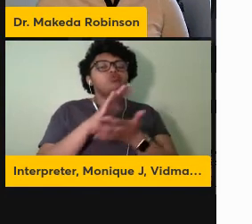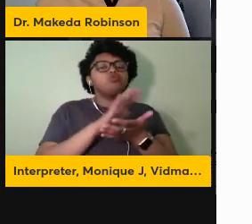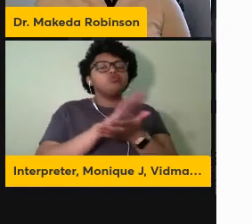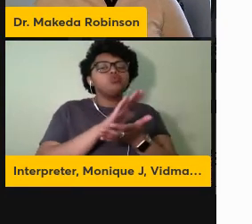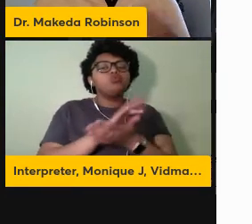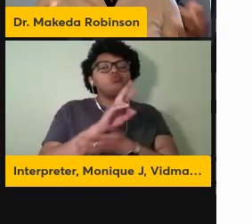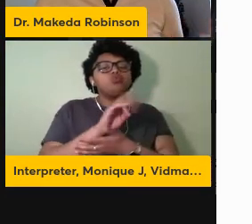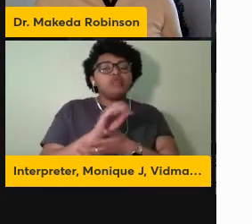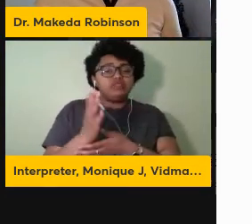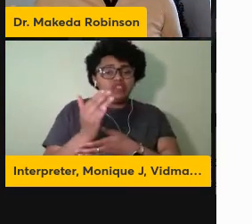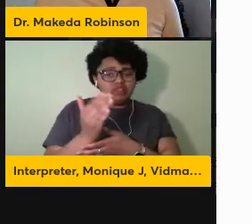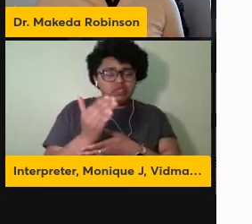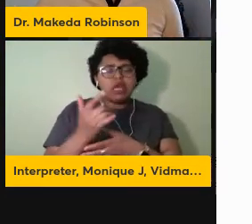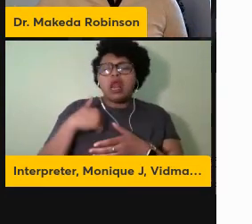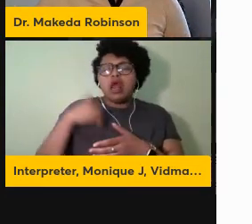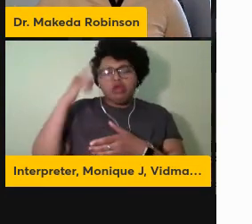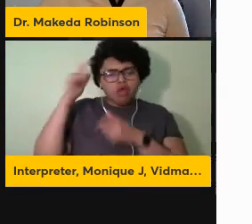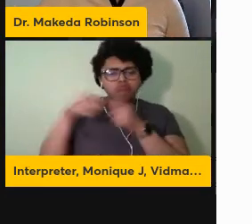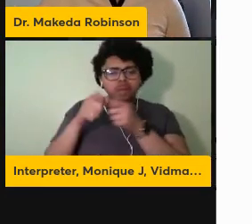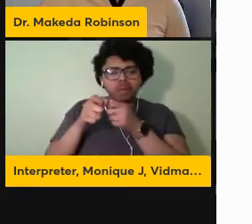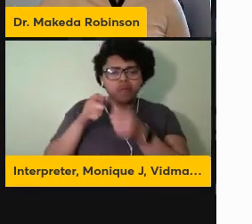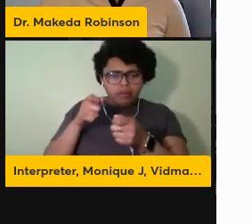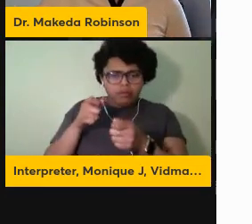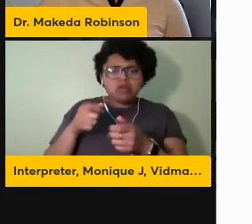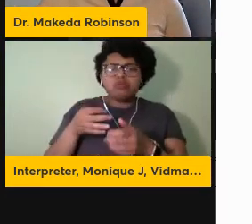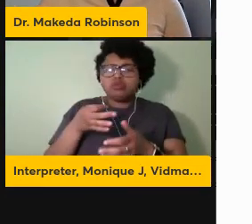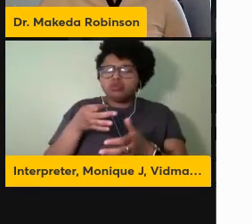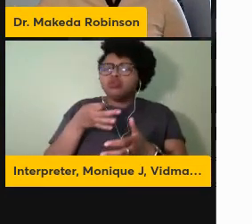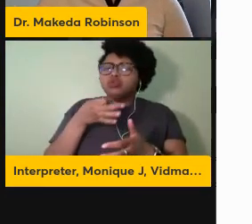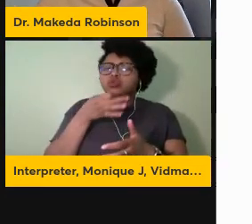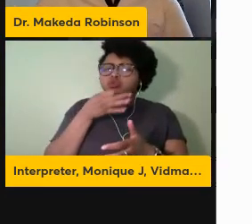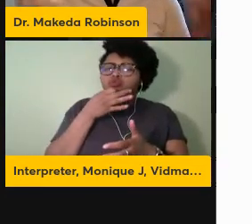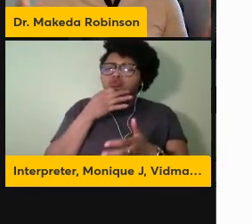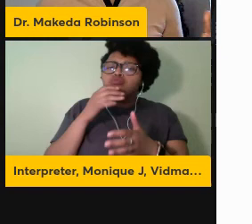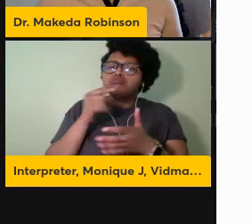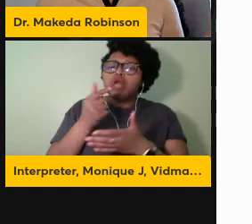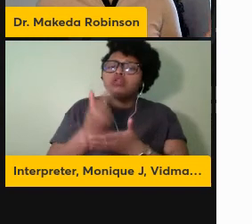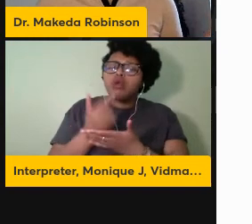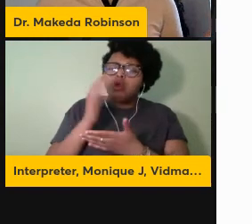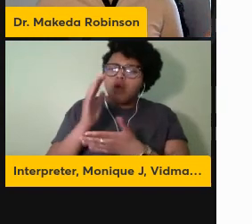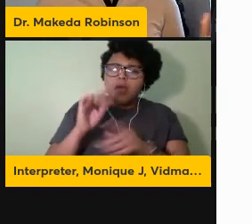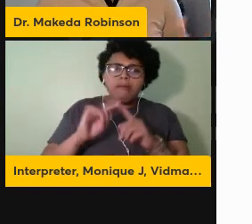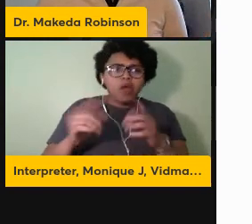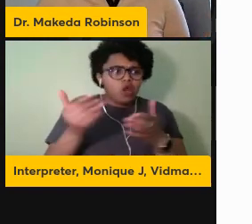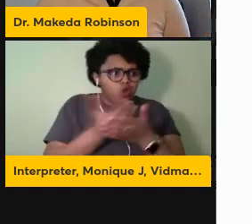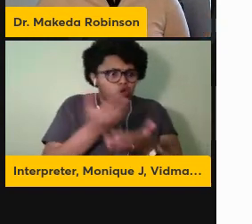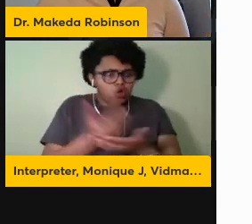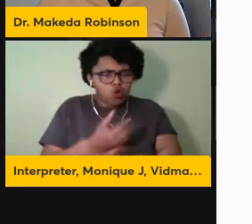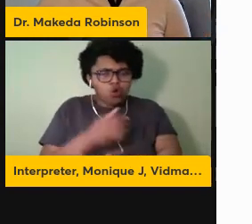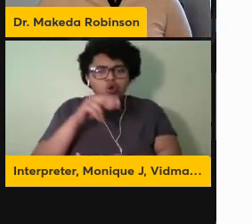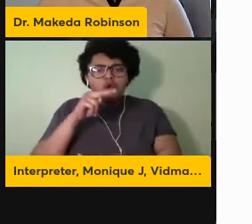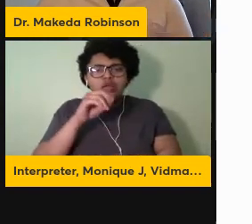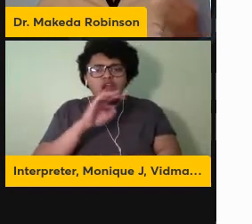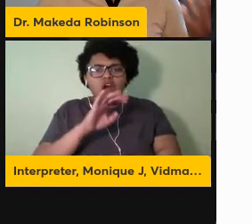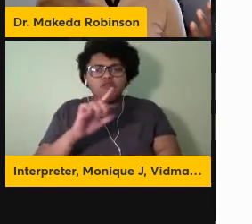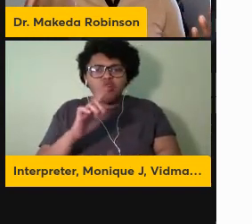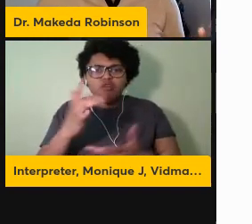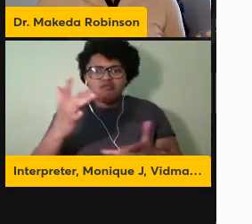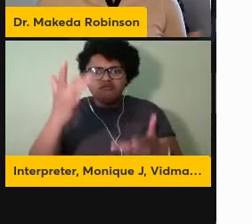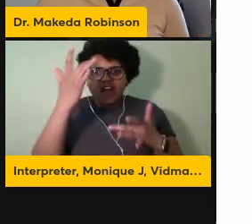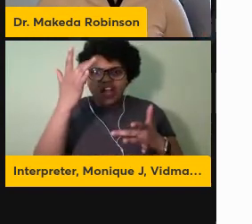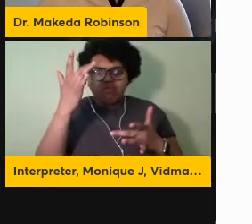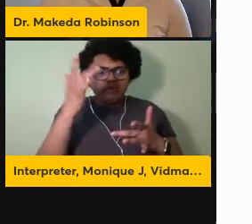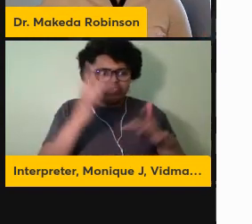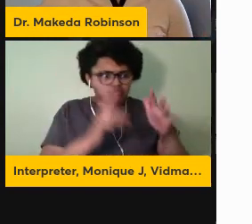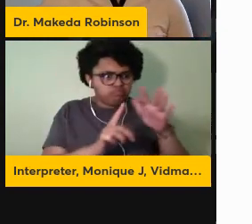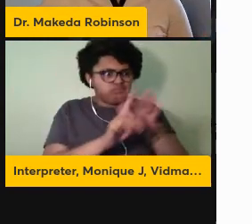defense, a new novel virus had popped up into the sort of general knowledge. And actually, the day before